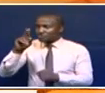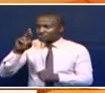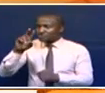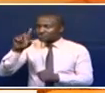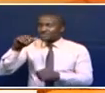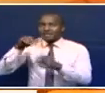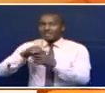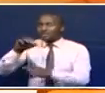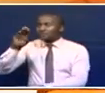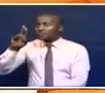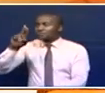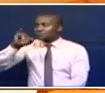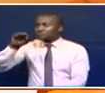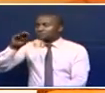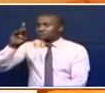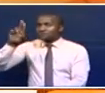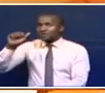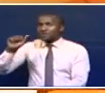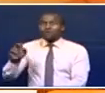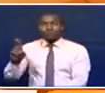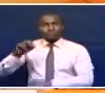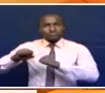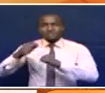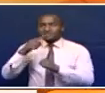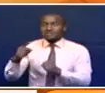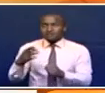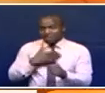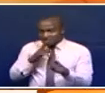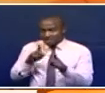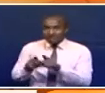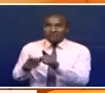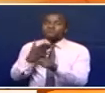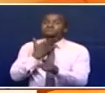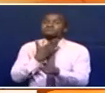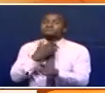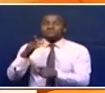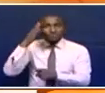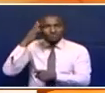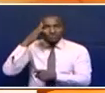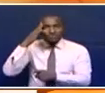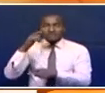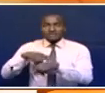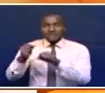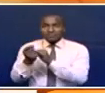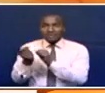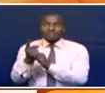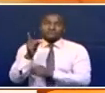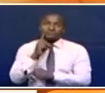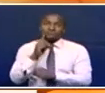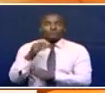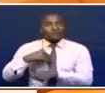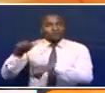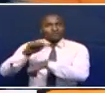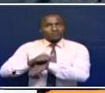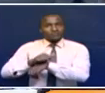Bujumbura. Uhuru was very diplomatic. He said, my brother, I want you to know that at 11 o'clock tomorrow, we have this